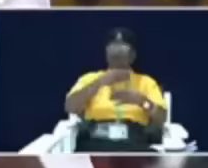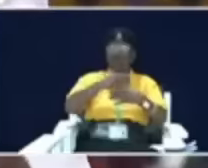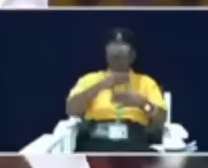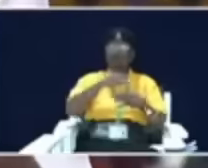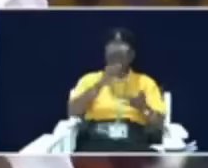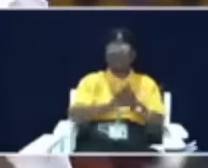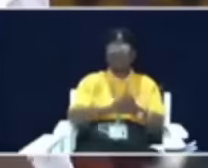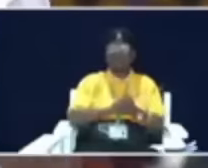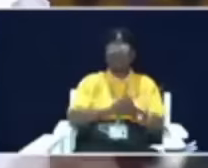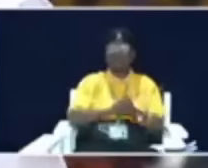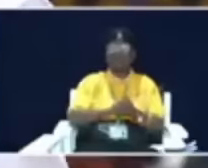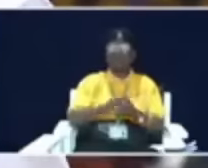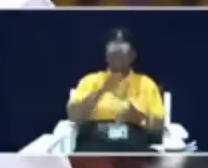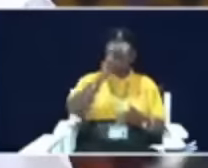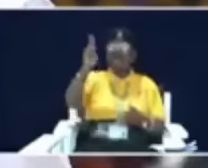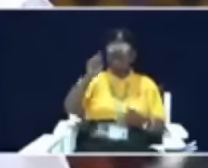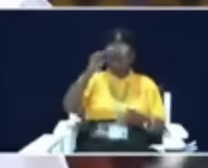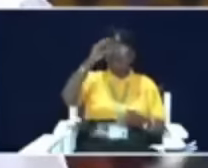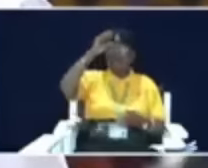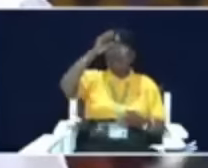that are man-made,